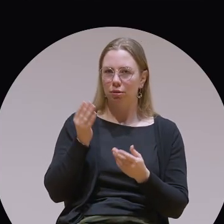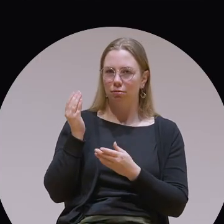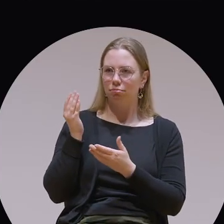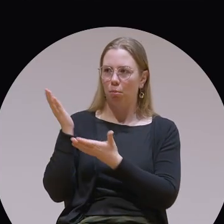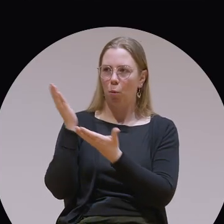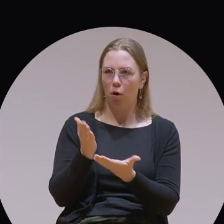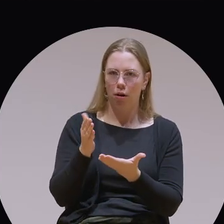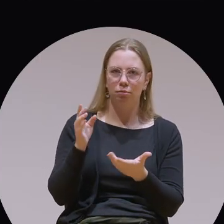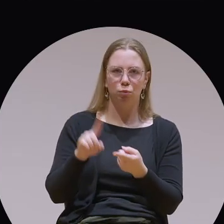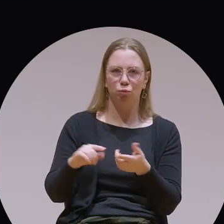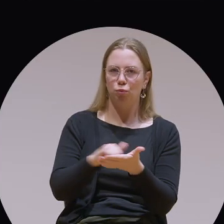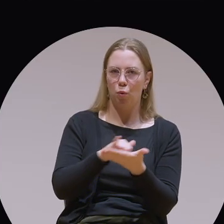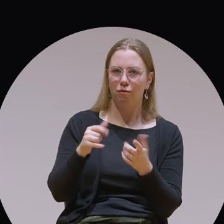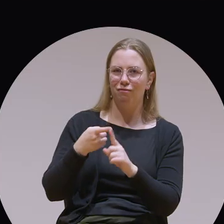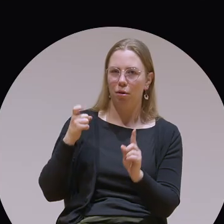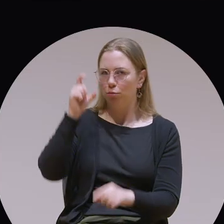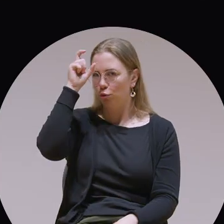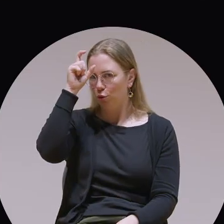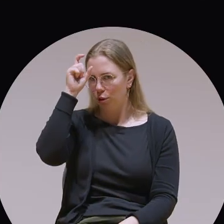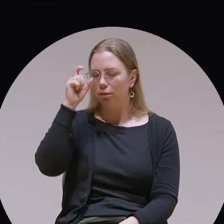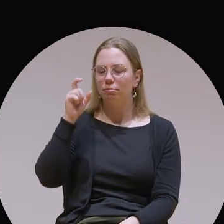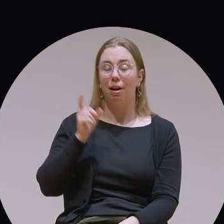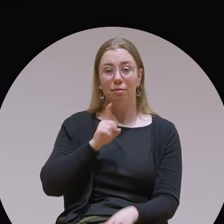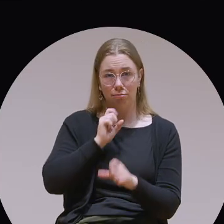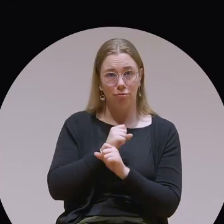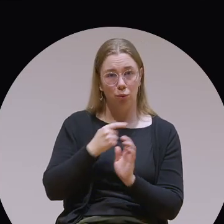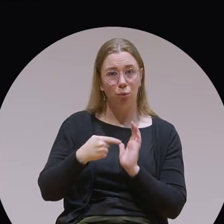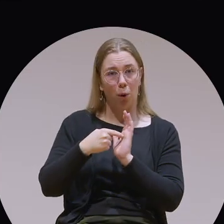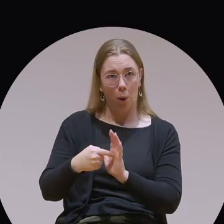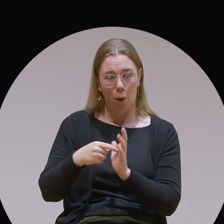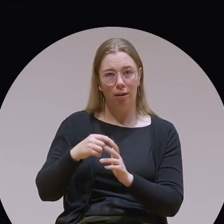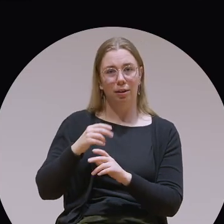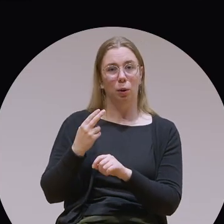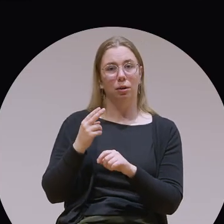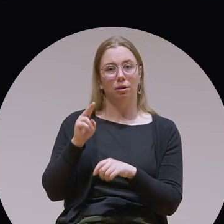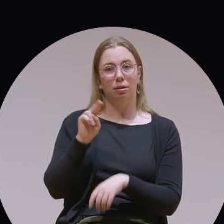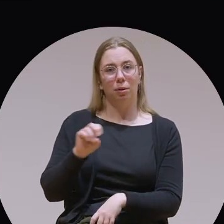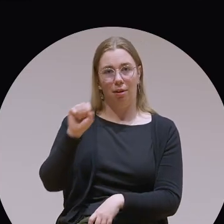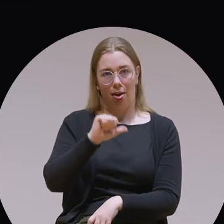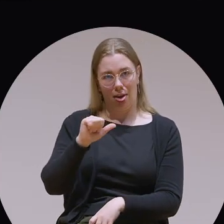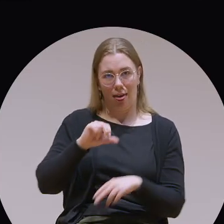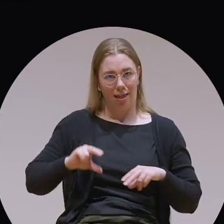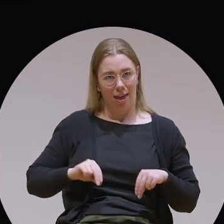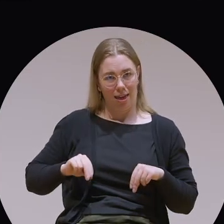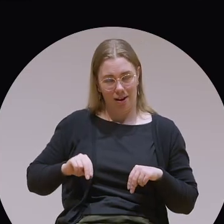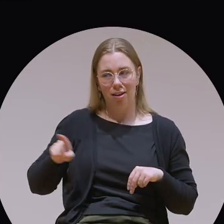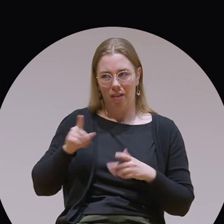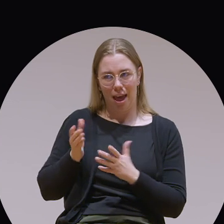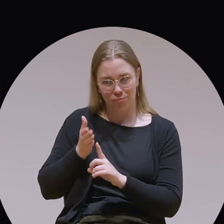New York. And the Met managed to persuade the US Navy to divert a frigate to pick up